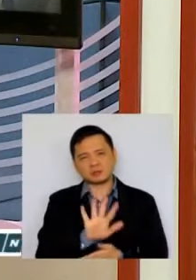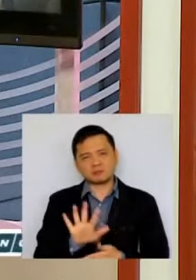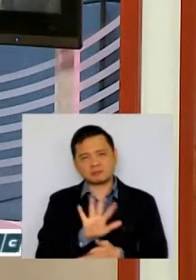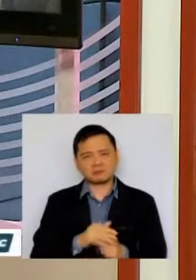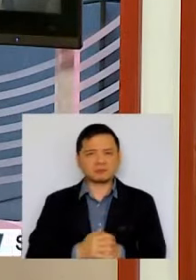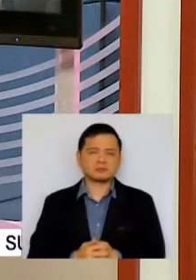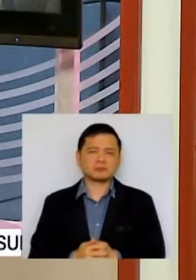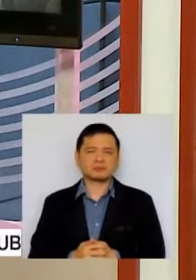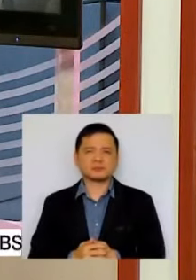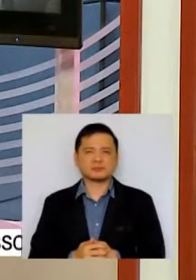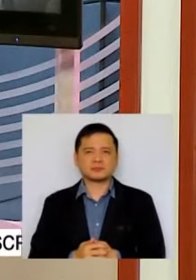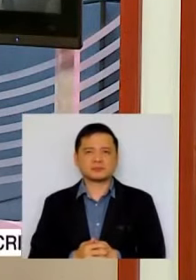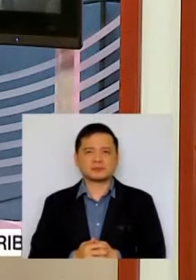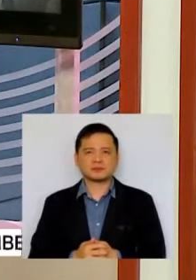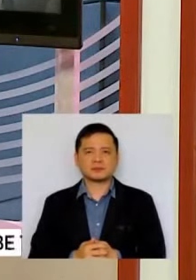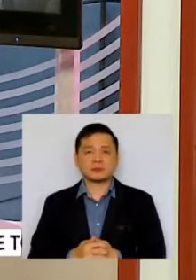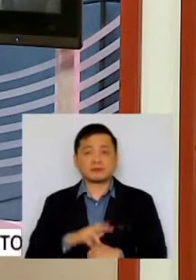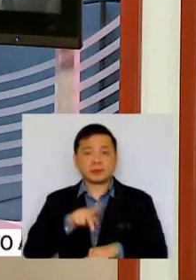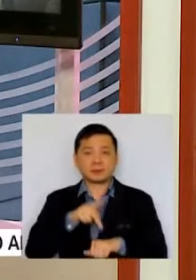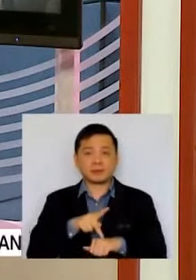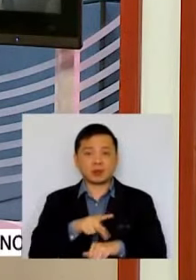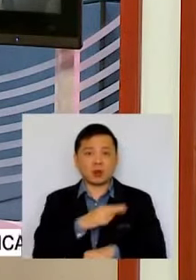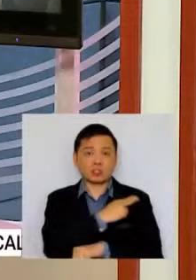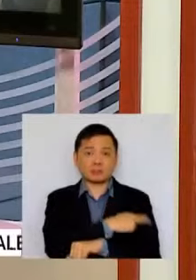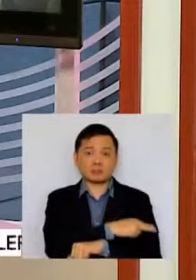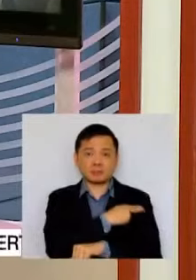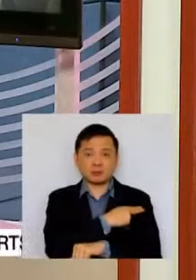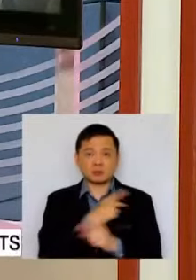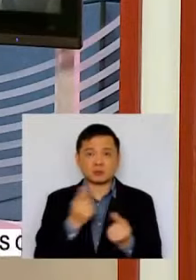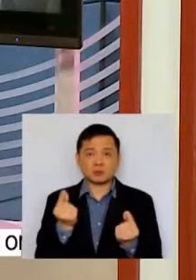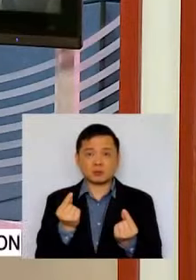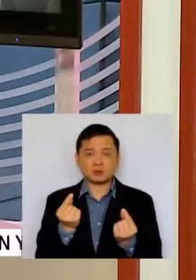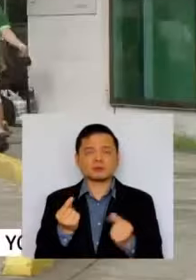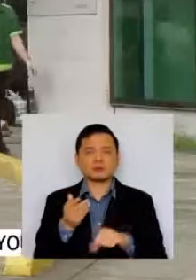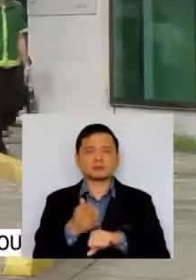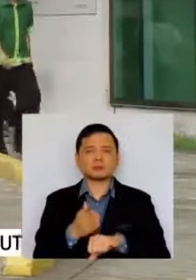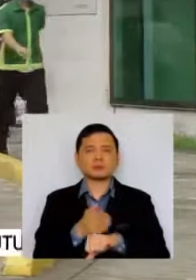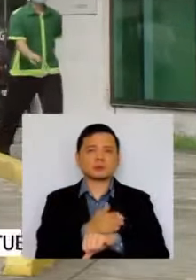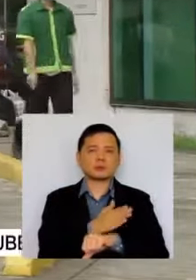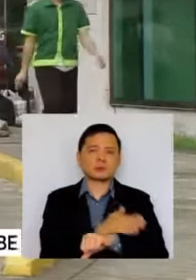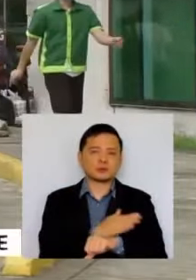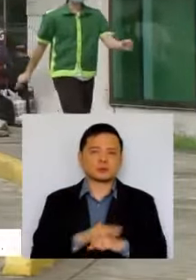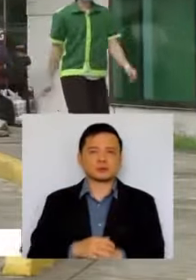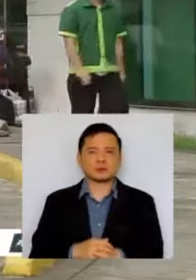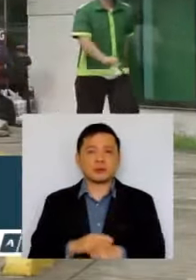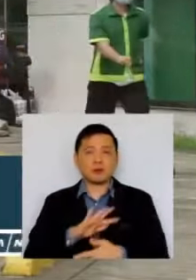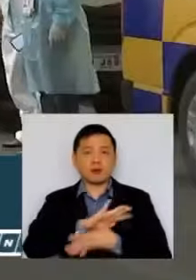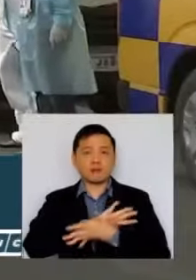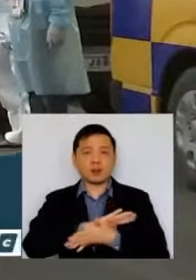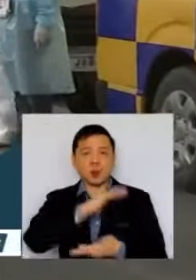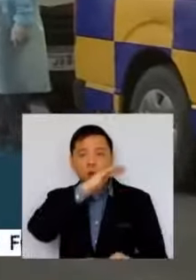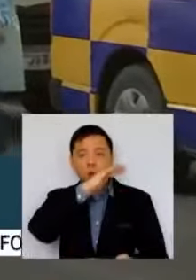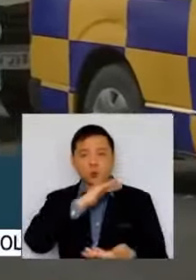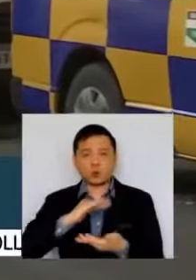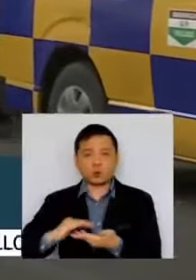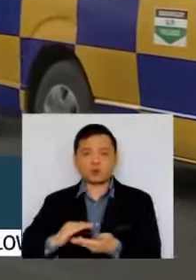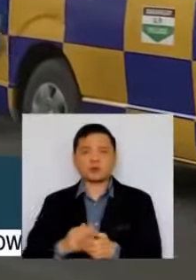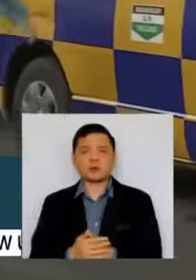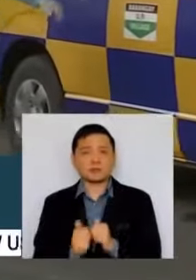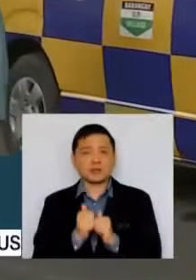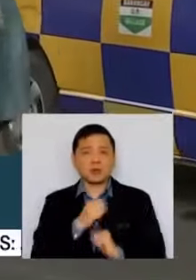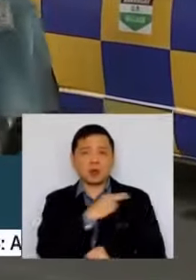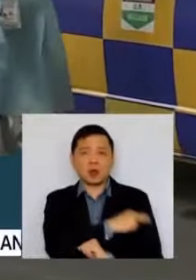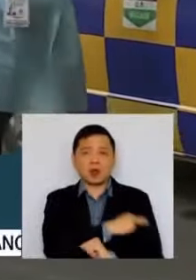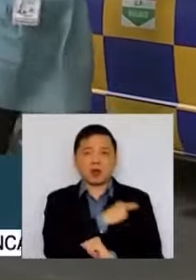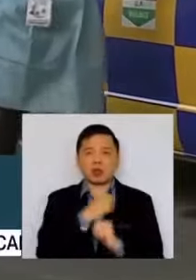The country's hospital situation continues to improve amid the dip in COVID-19 cases. COVID-19 hospitalization chief